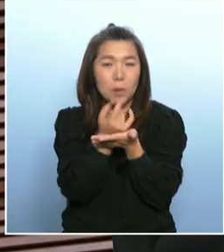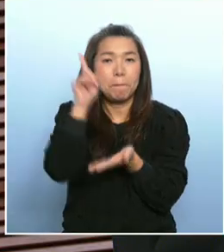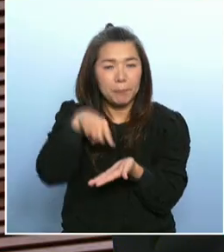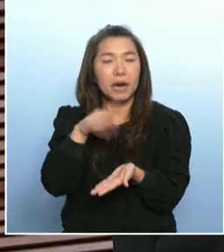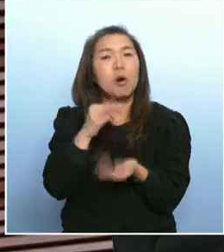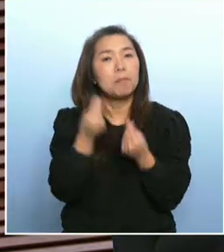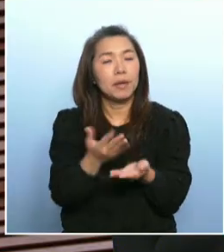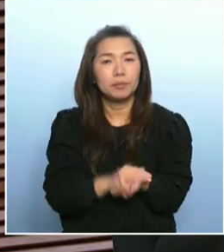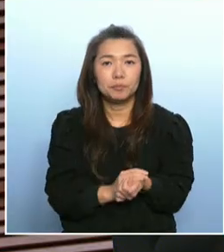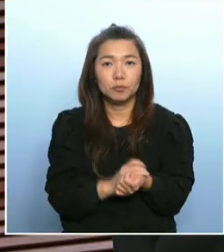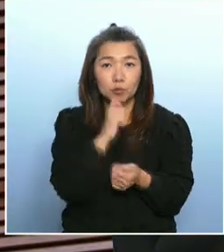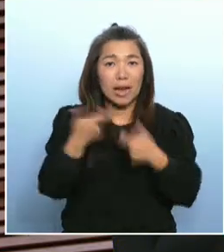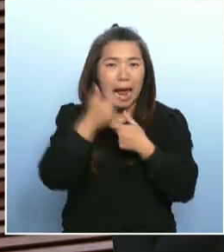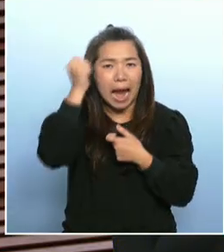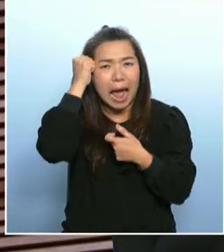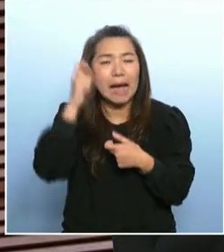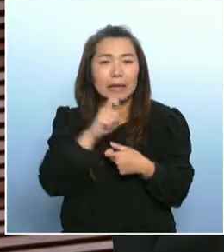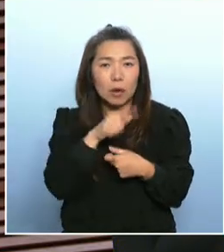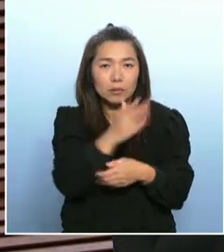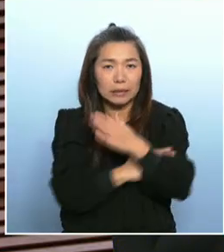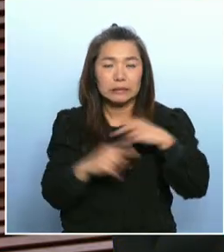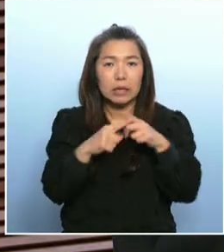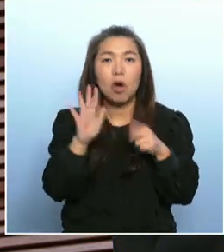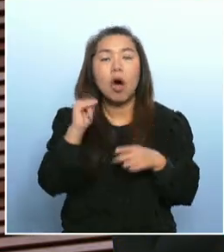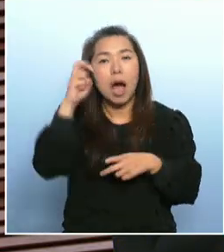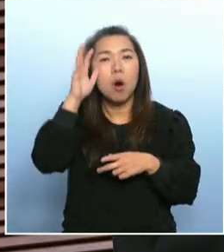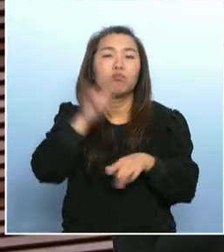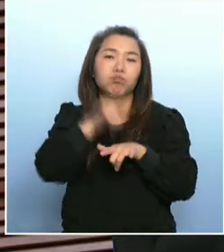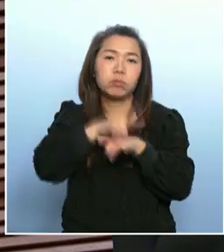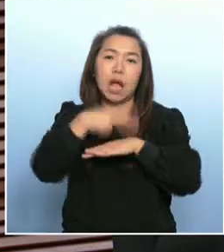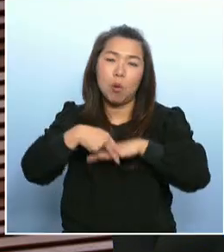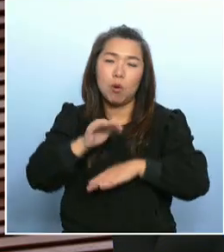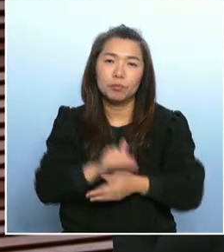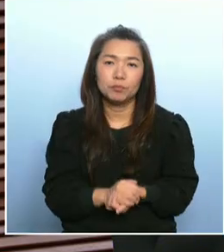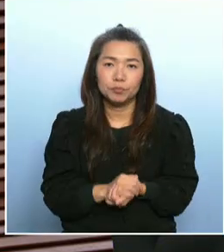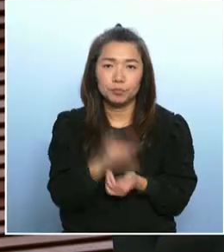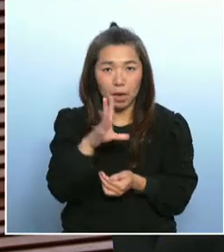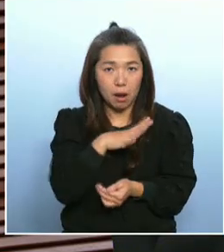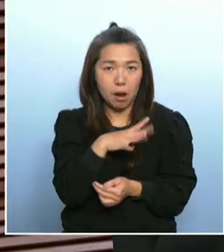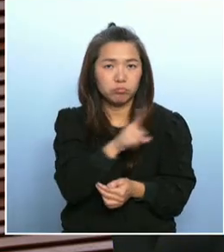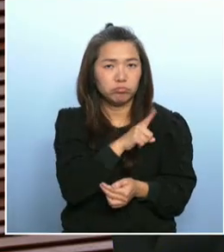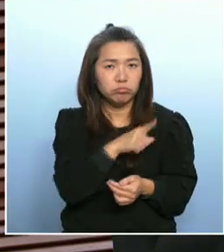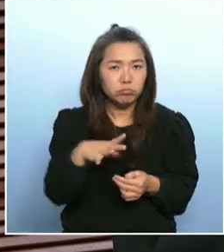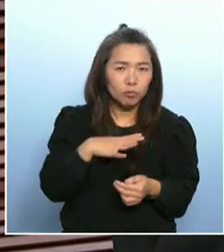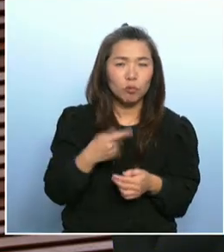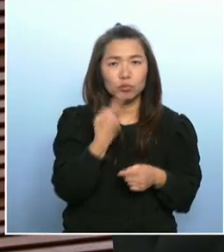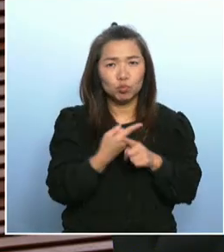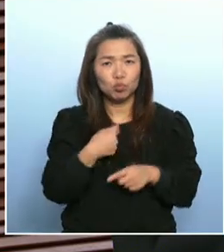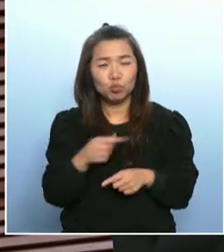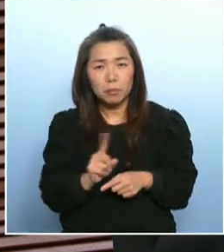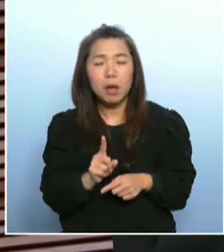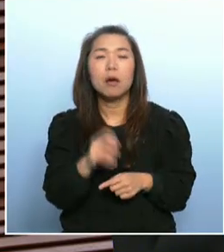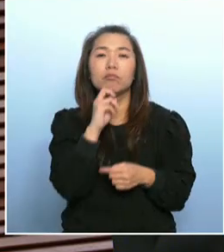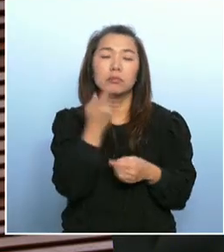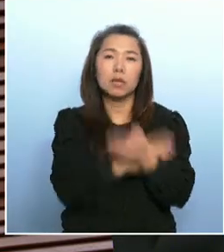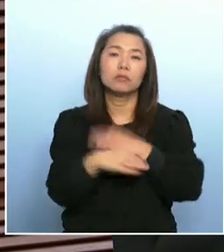The DA's eligibility mainly depends on medical assessment conducted by doctors of Department of Health. Those in need may also apply for